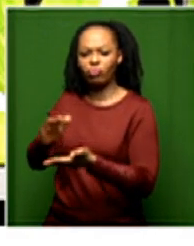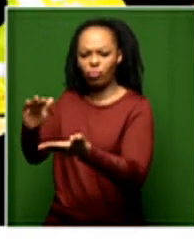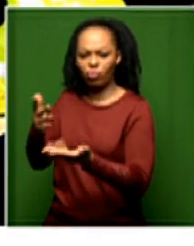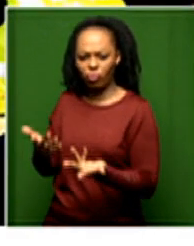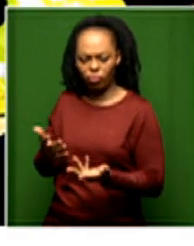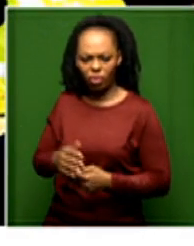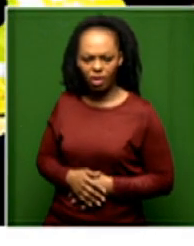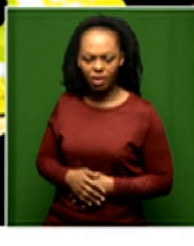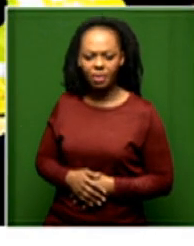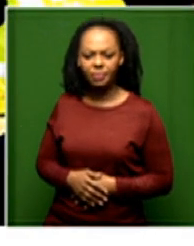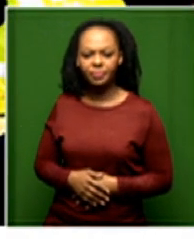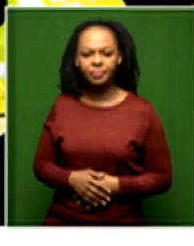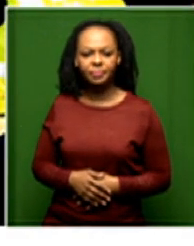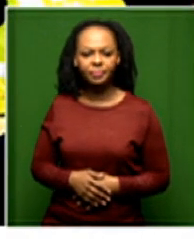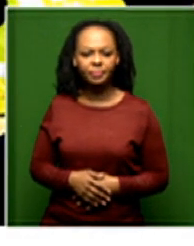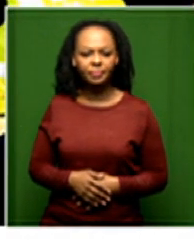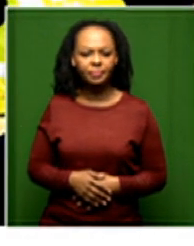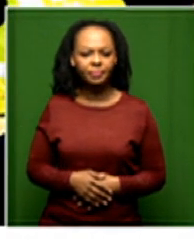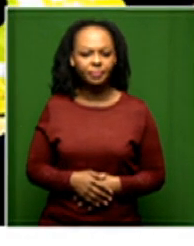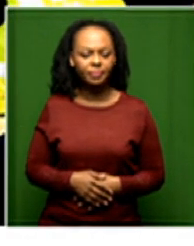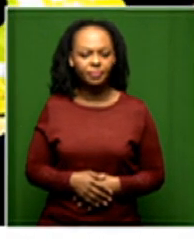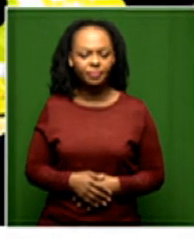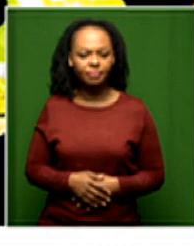to be followed with the AstraZeneca vaccine.